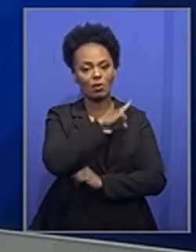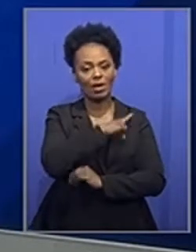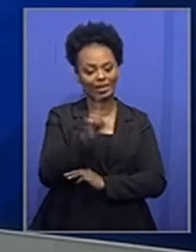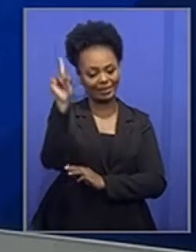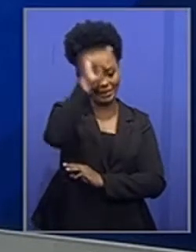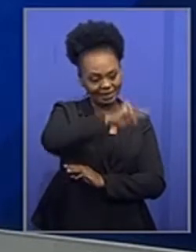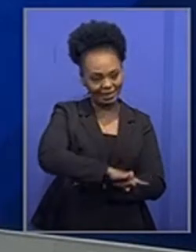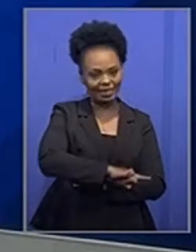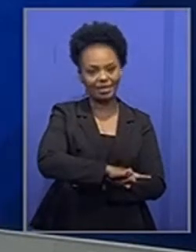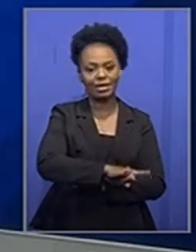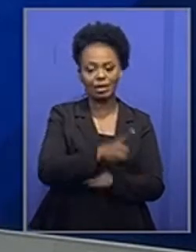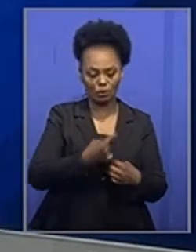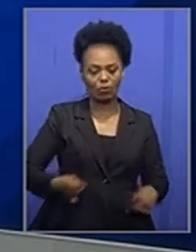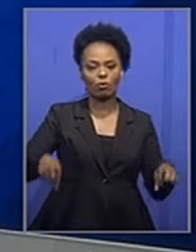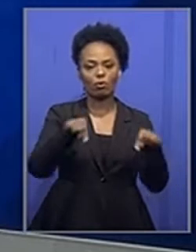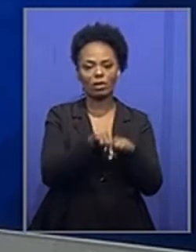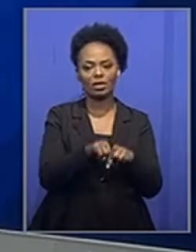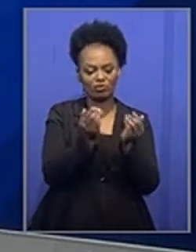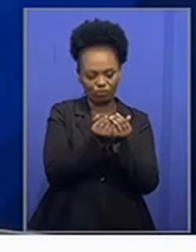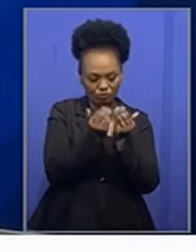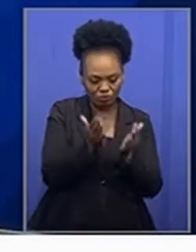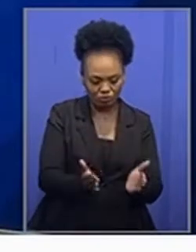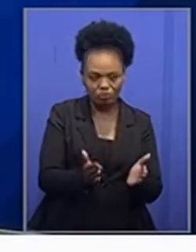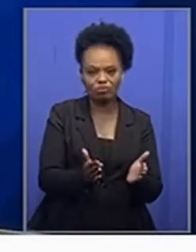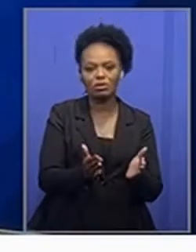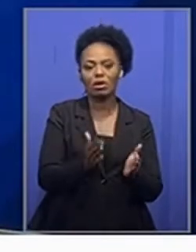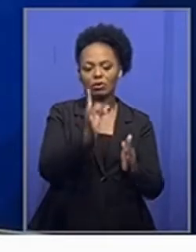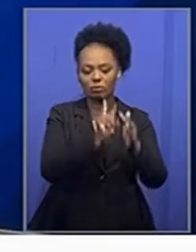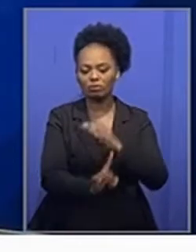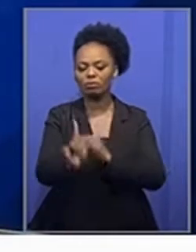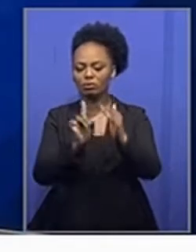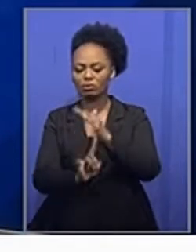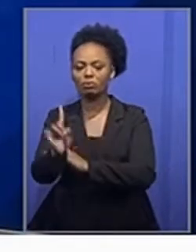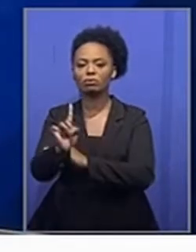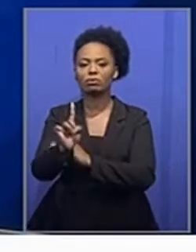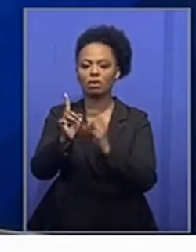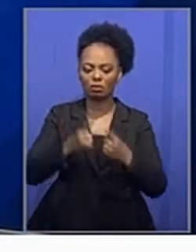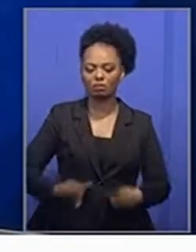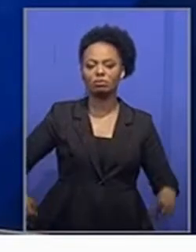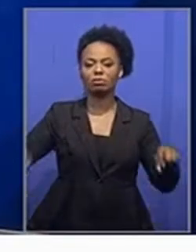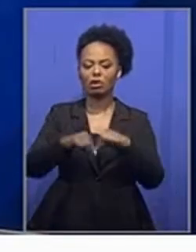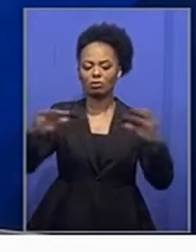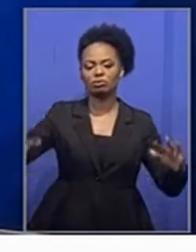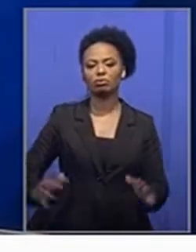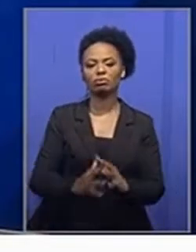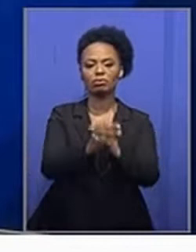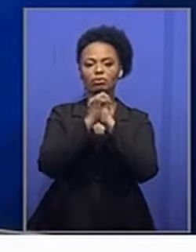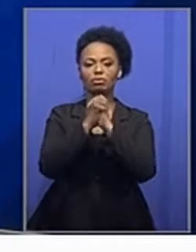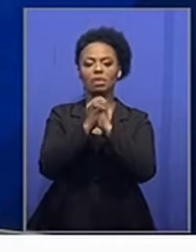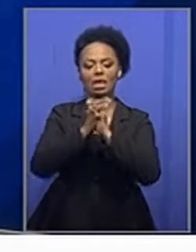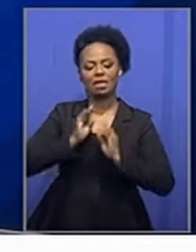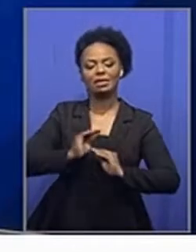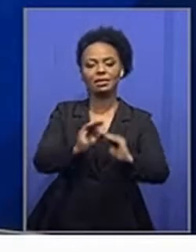gore as rona dingaka we go out there re kopane re rute batho ka